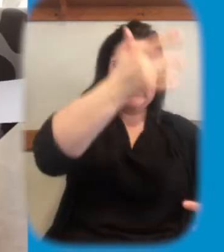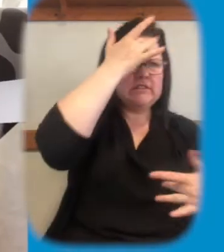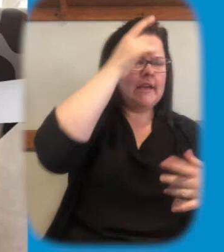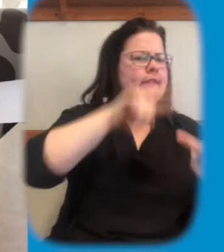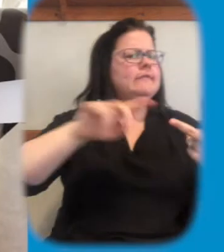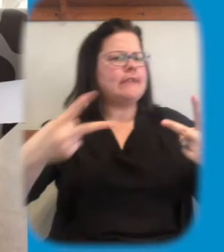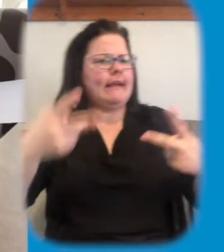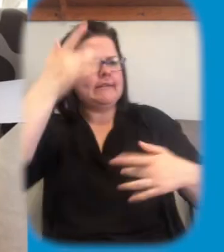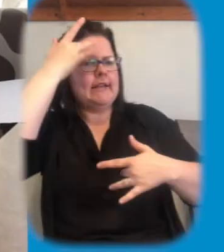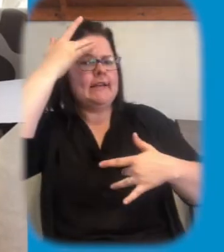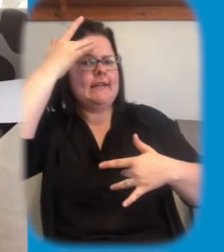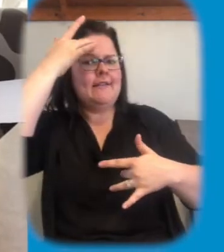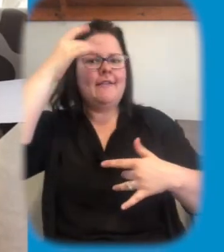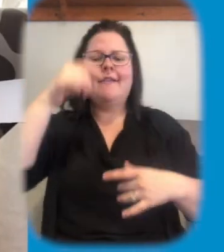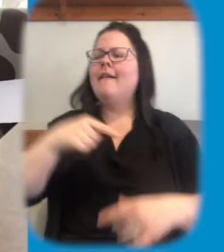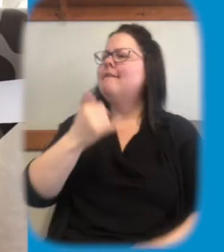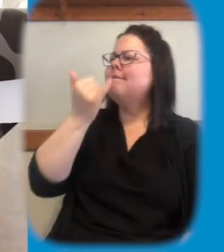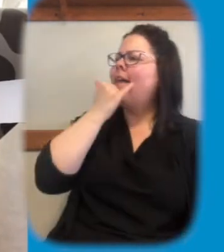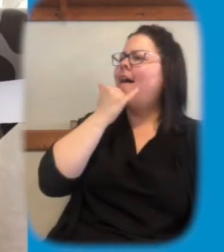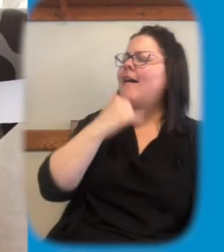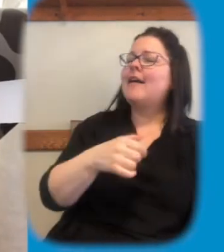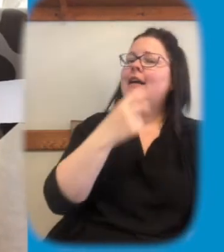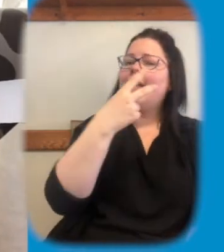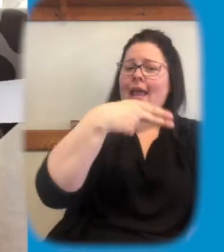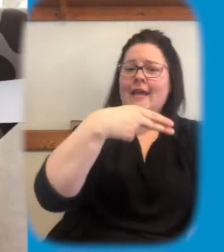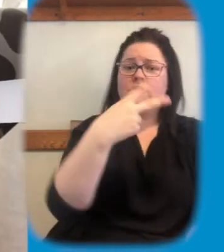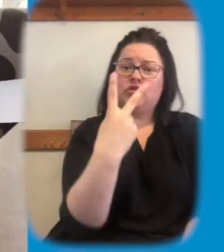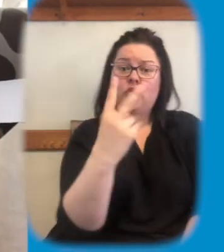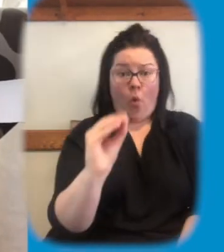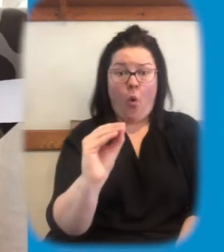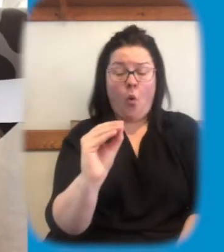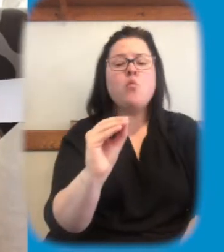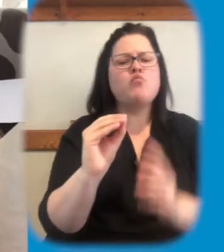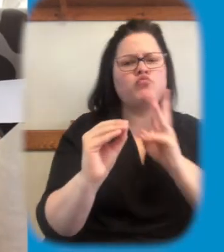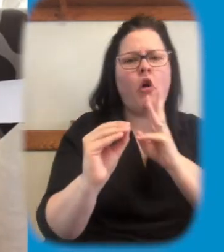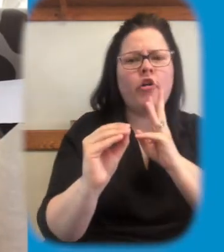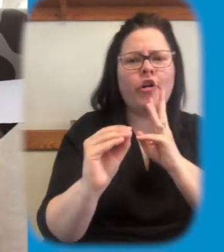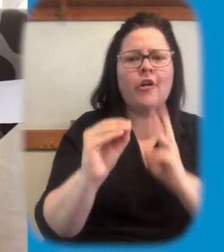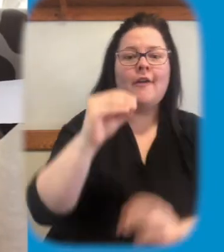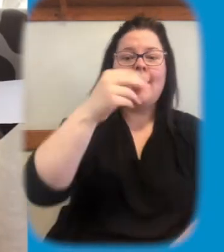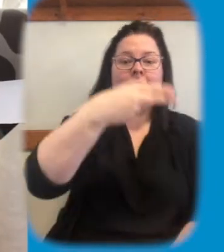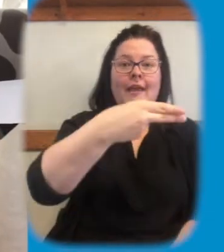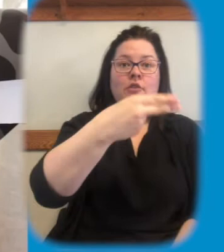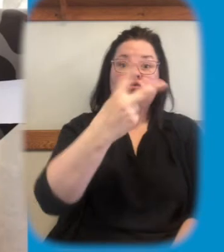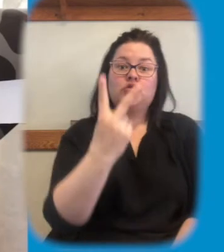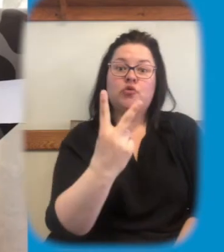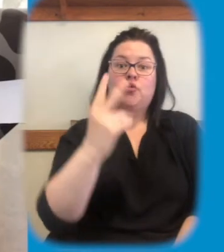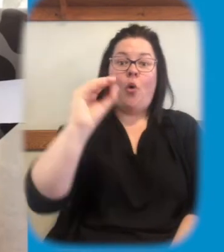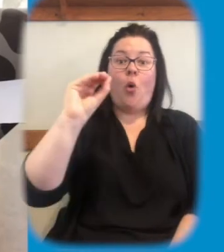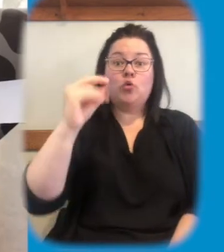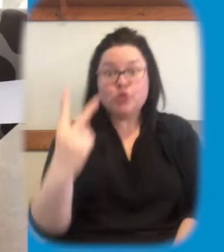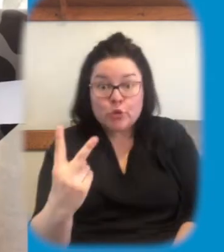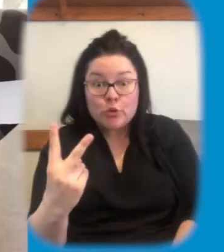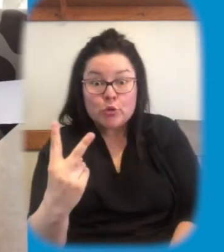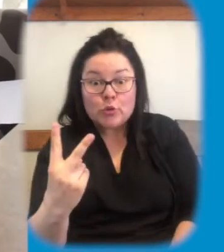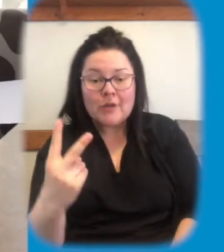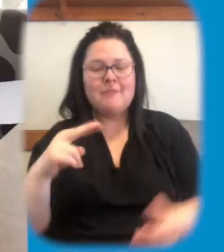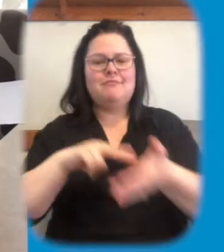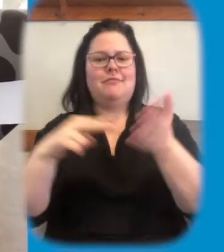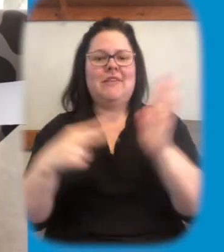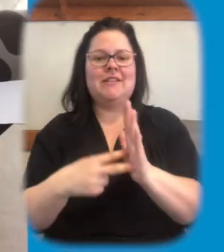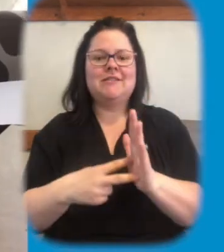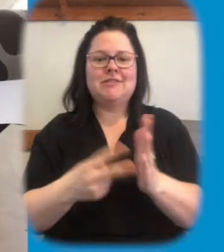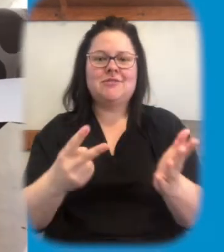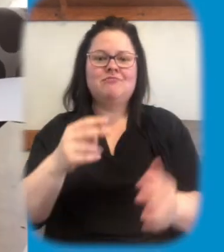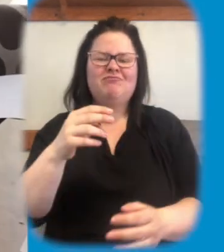oxygen atoms. That's right. So it's something completely different than water. I think it's hydrogen peroxide. Let's not quote